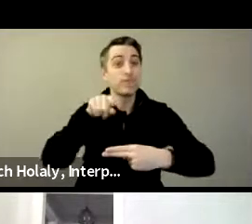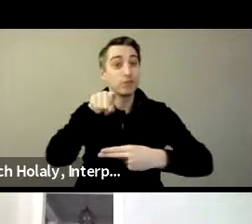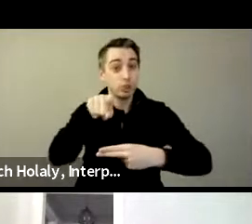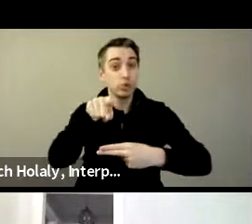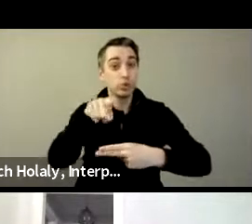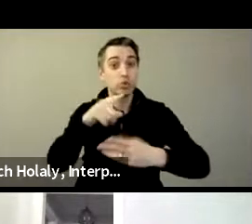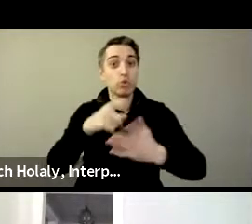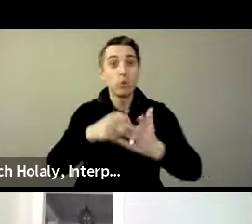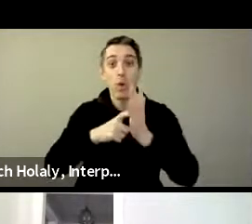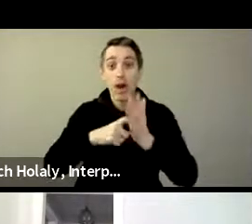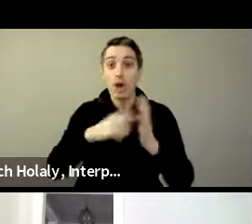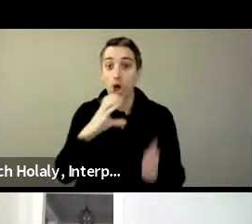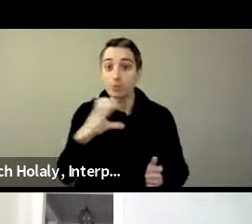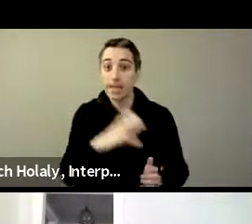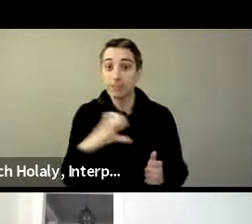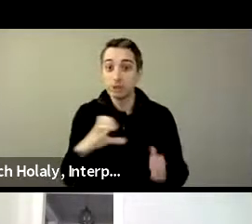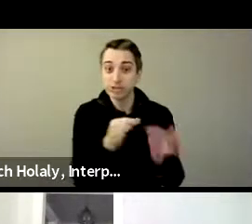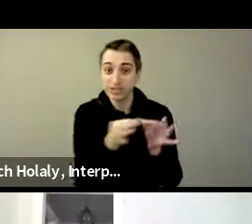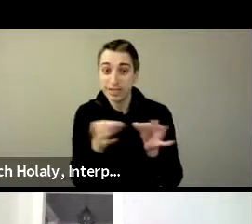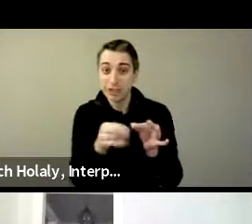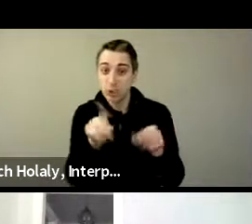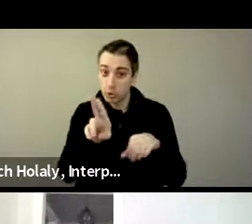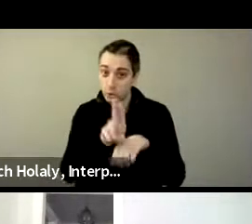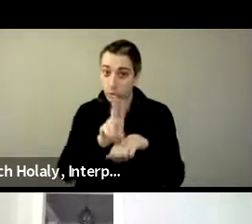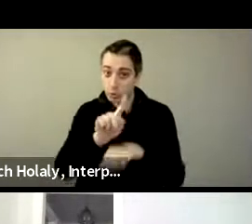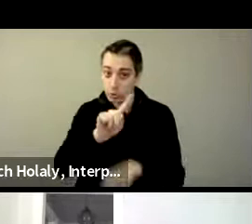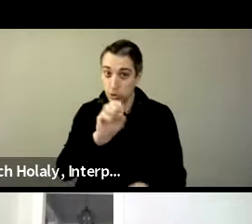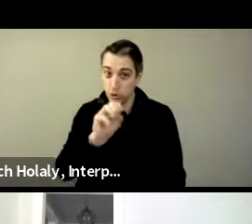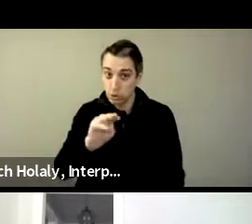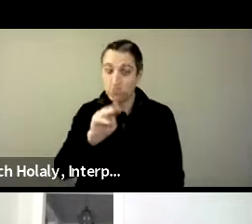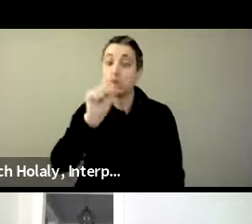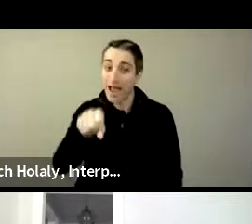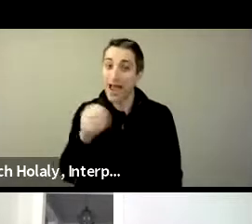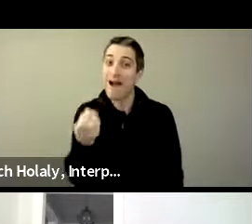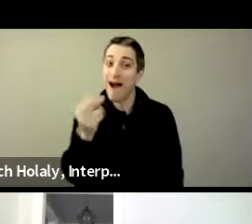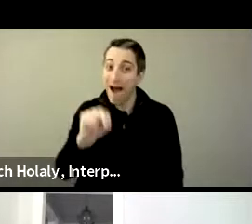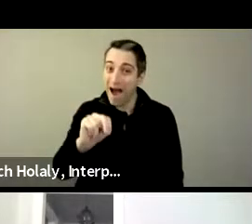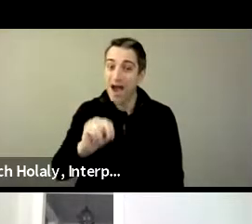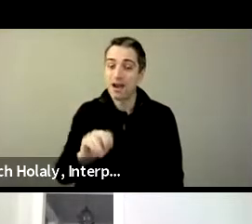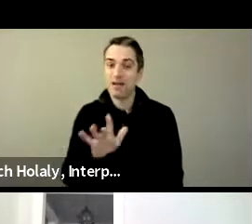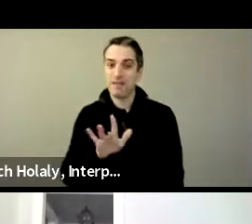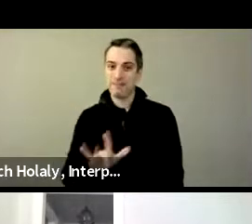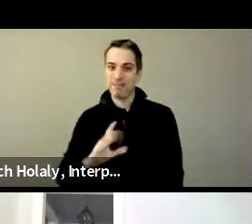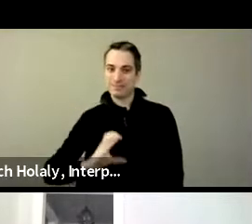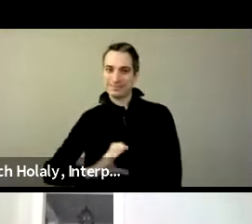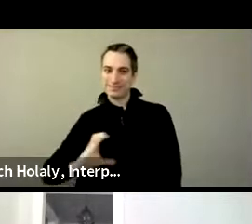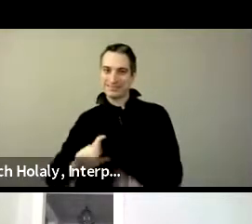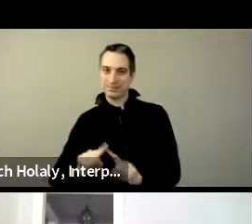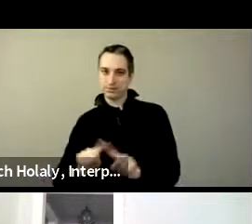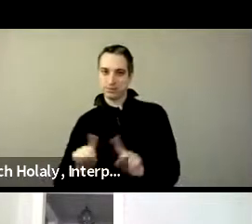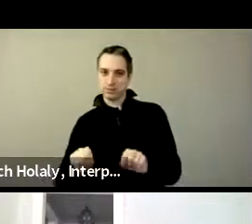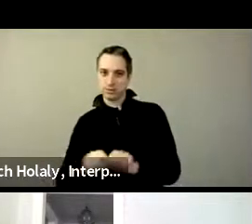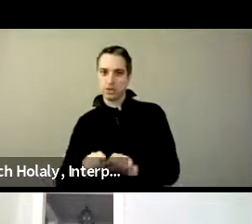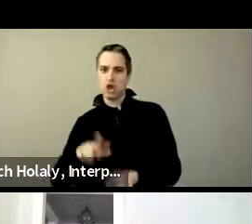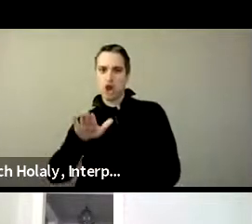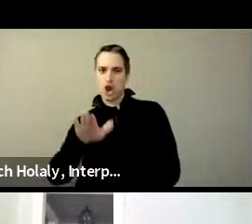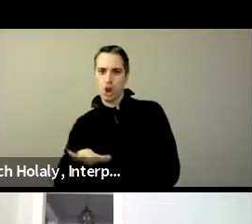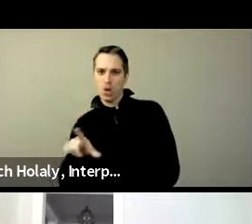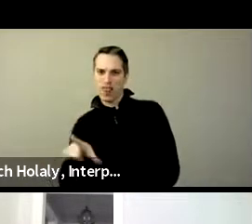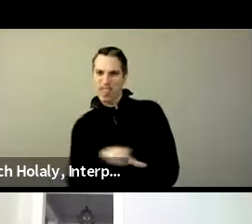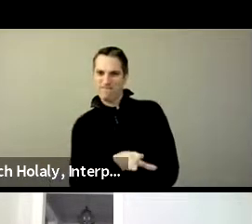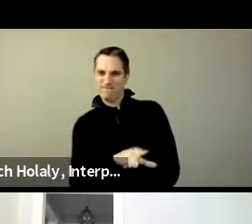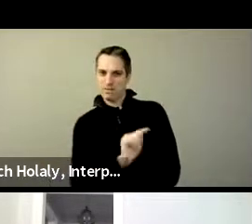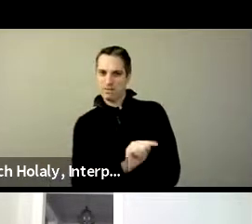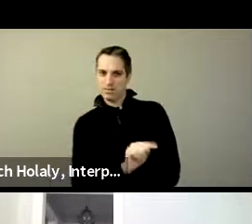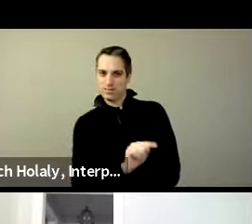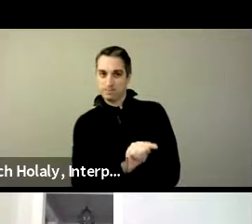If you are requiring closed captioning and you are using Zoom, you can turn on captions by clicking on the CC icon on the lower left part of your